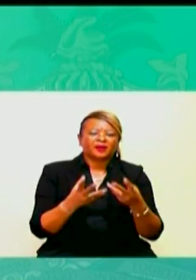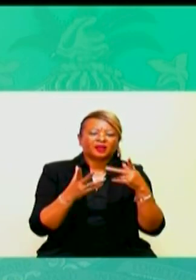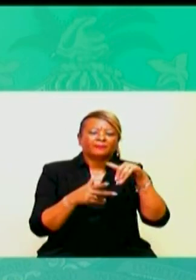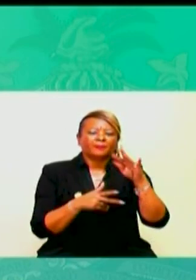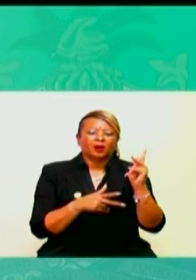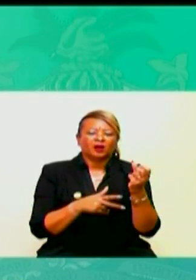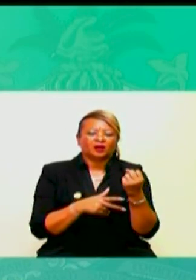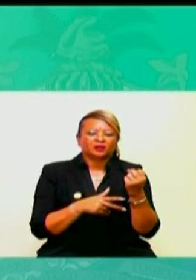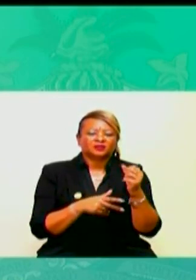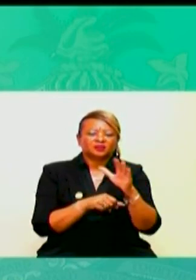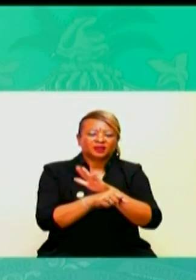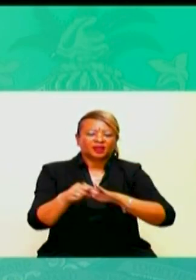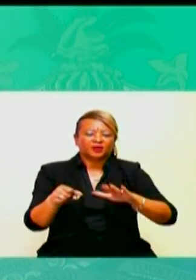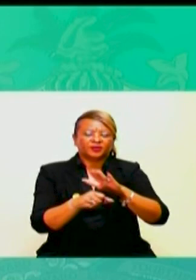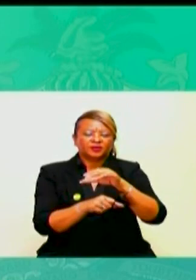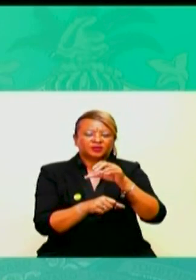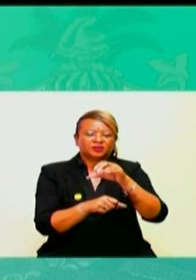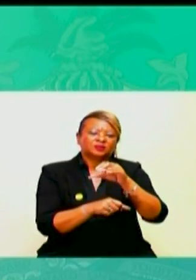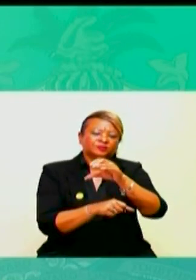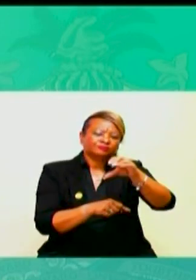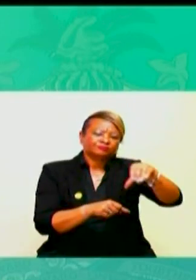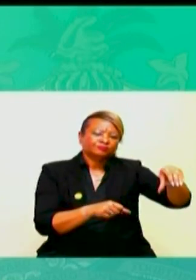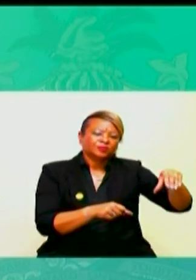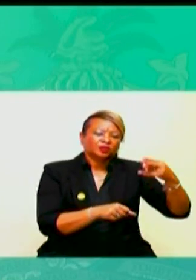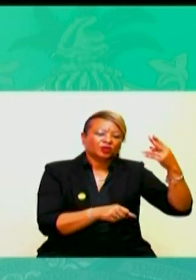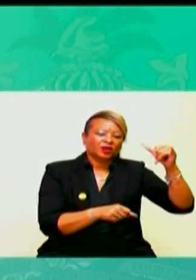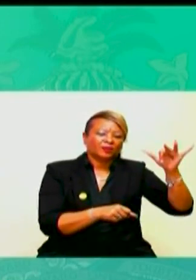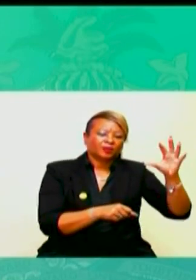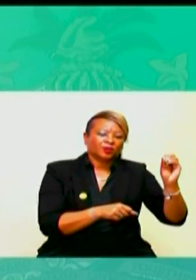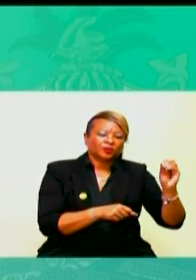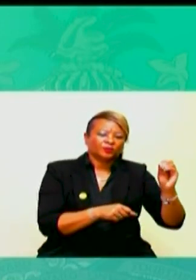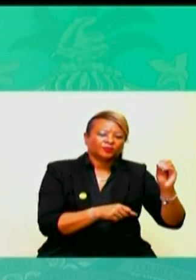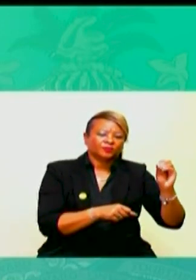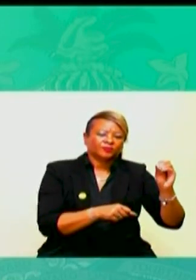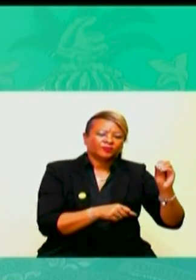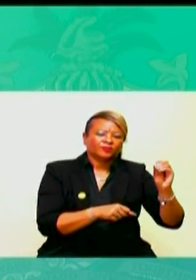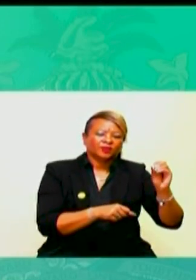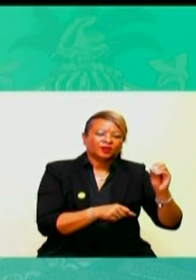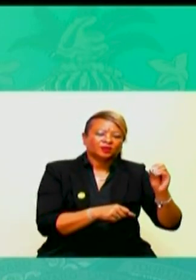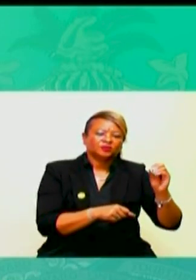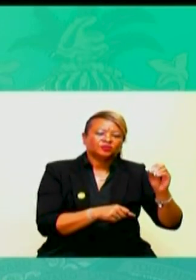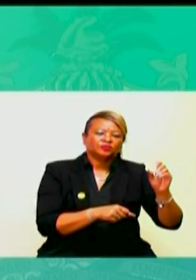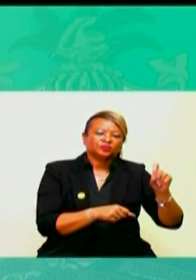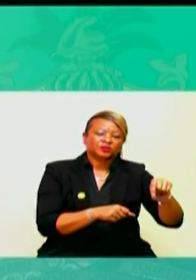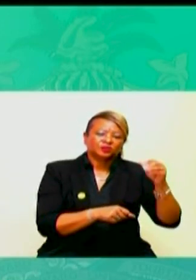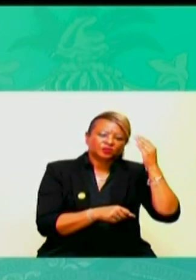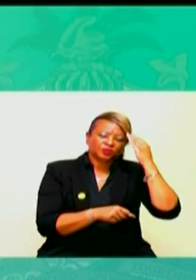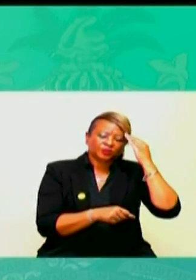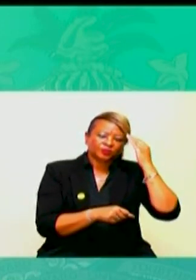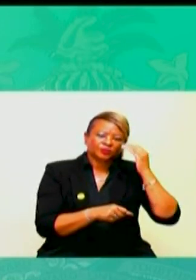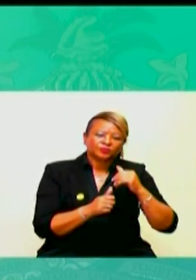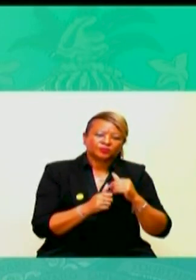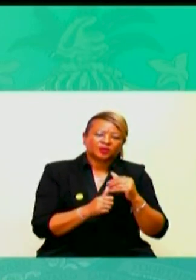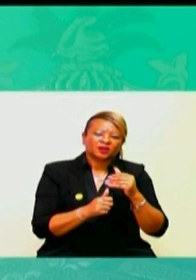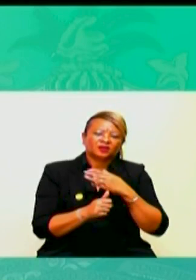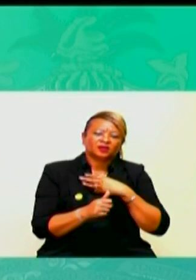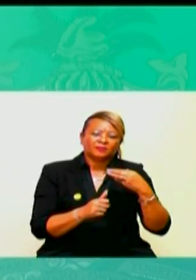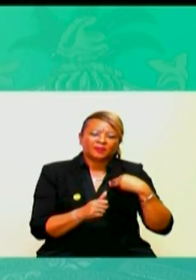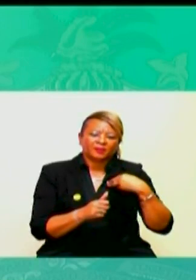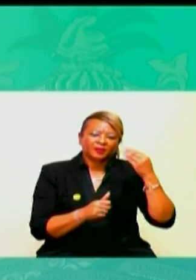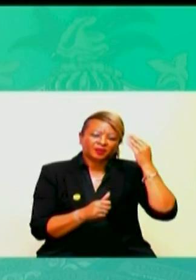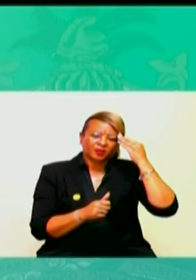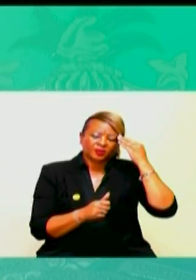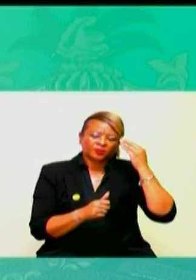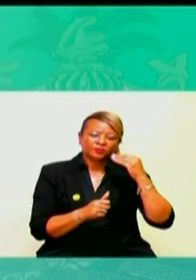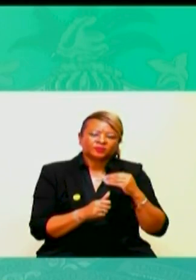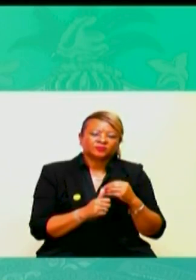different areas of North Abaco. I'm just letting you know in case you really truly needs to know. Sorry, Madam Speaker. I'm letting the member know in case he truly